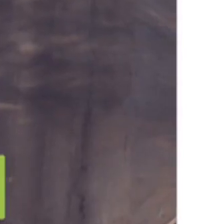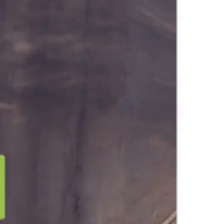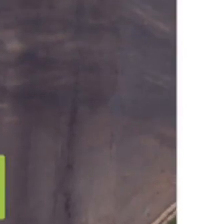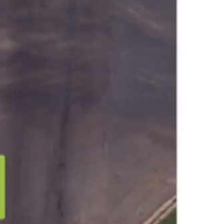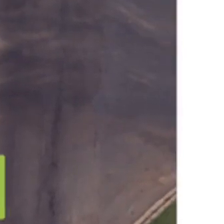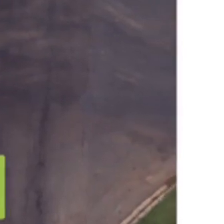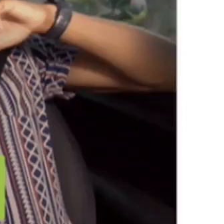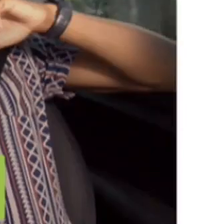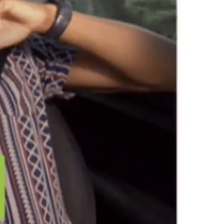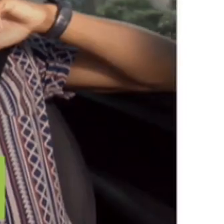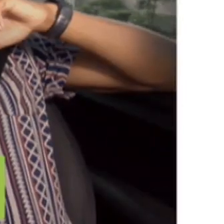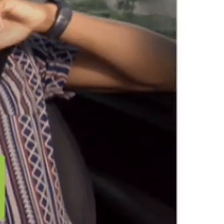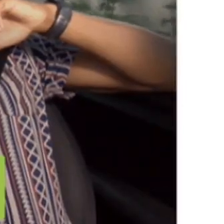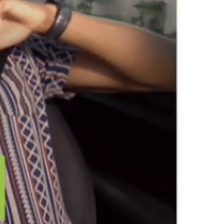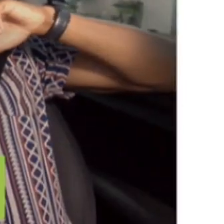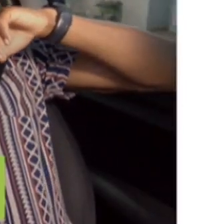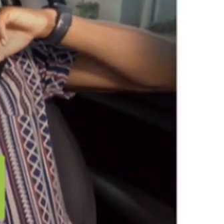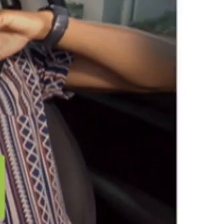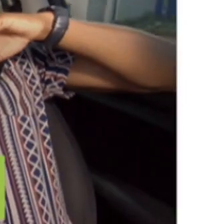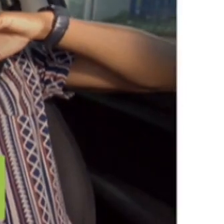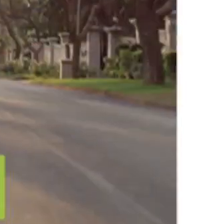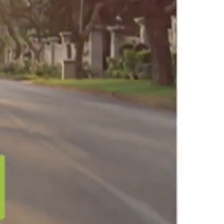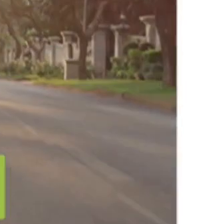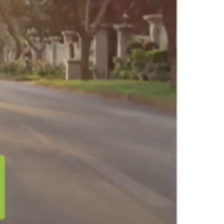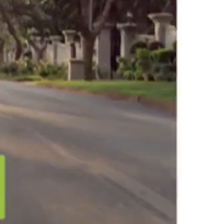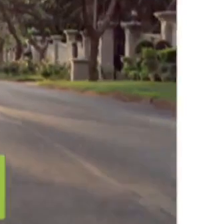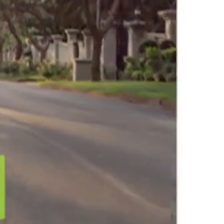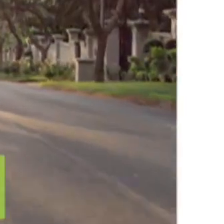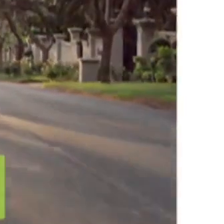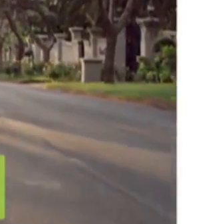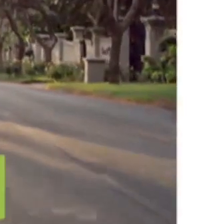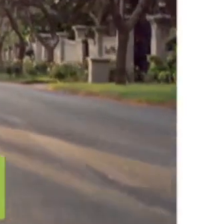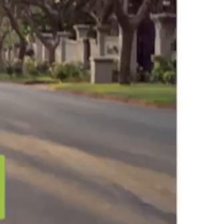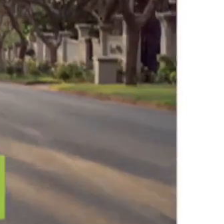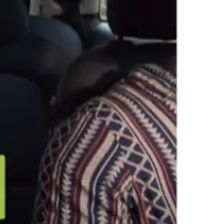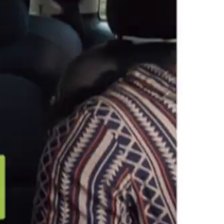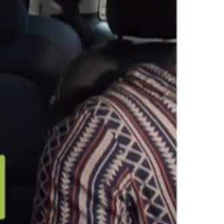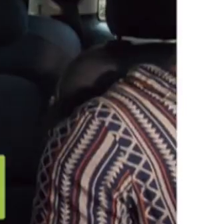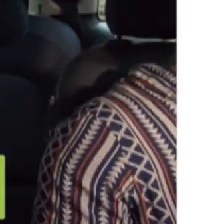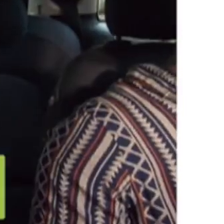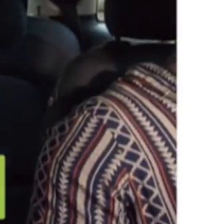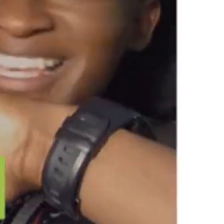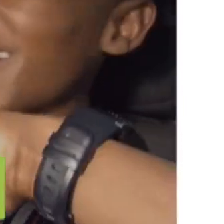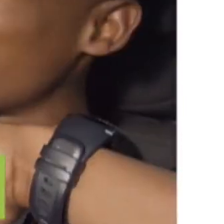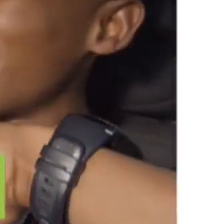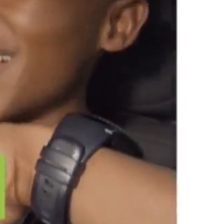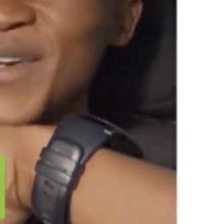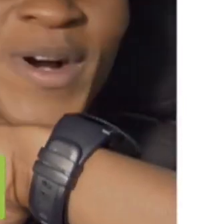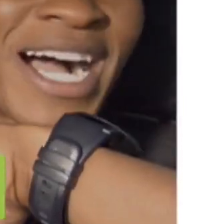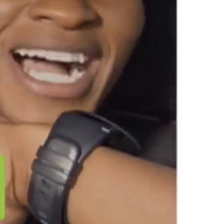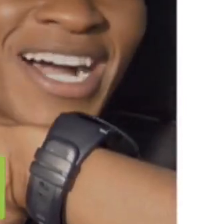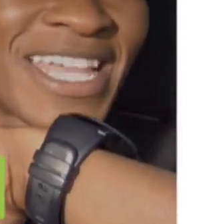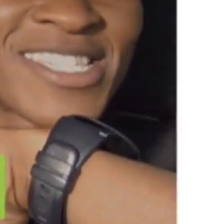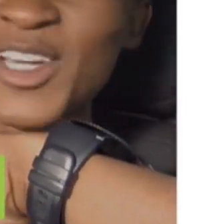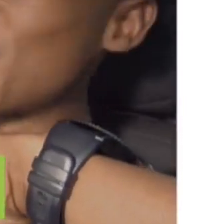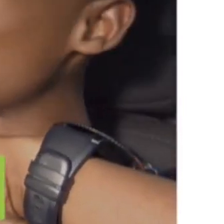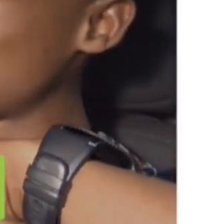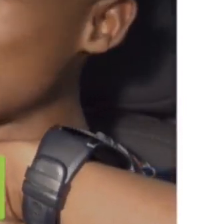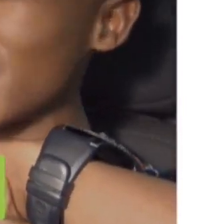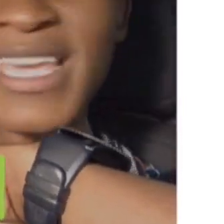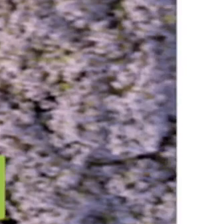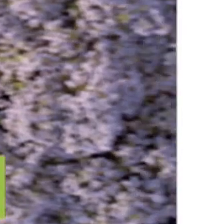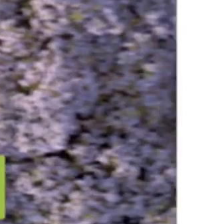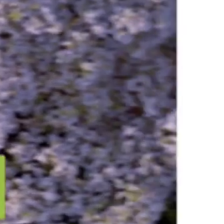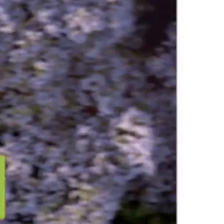were so wonderful. Like, honestly speaking, you've got such a warm personality, and I thank you so much. Wow, that's so